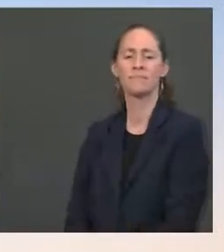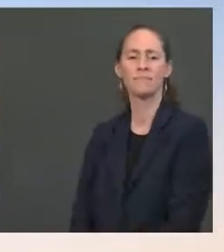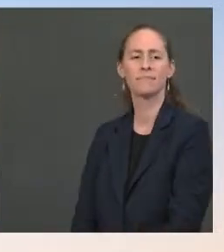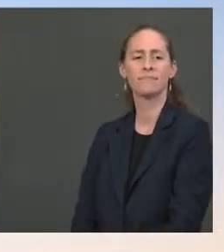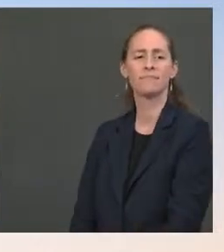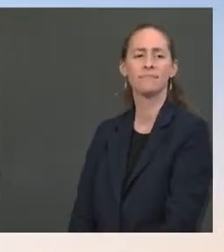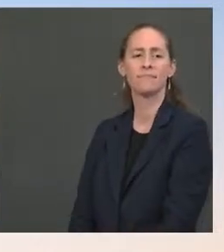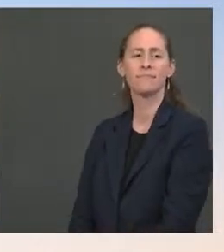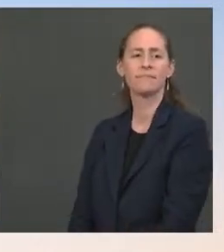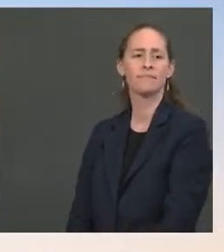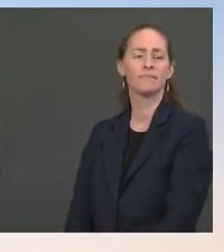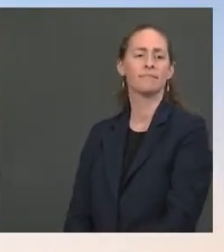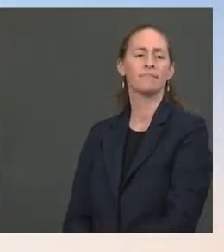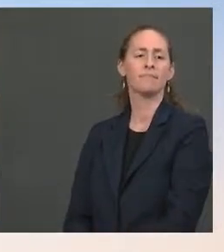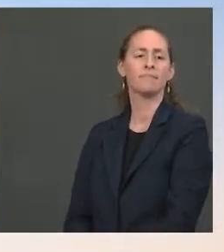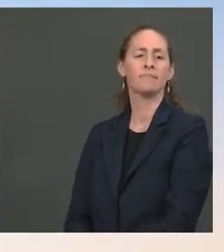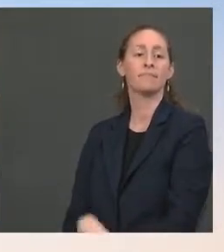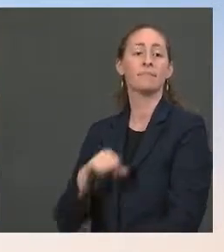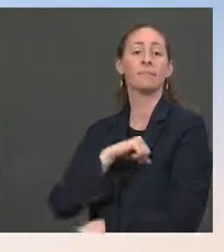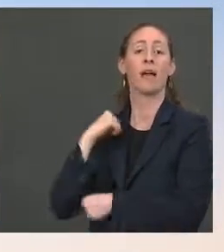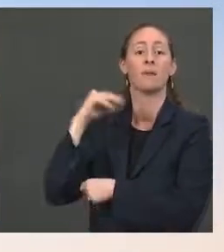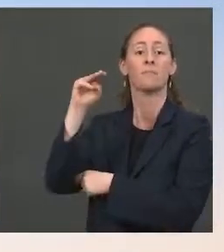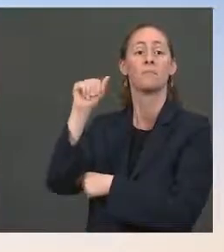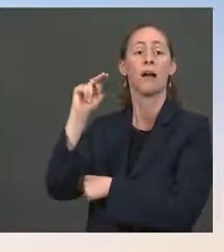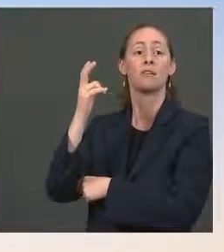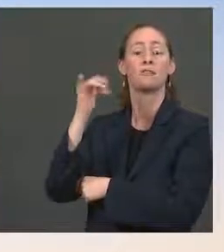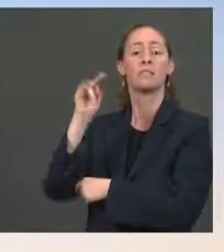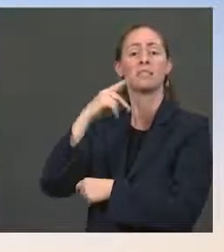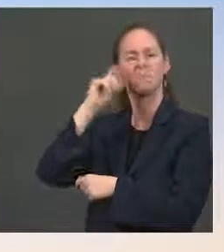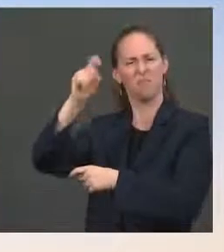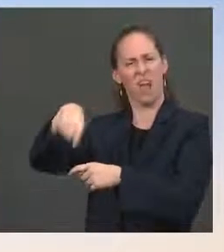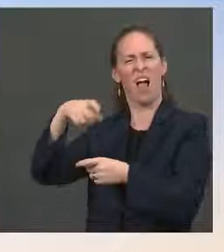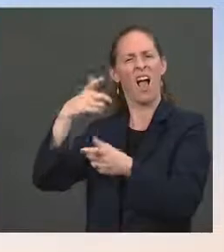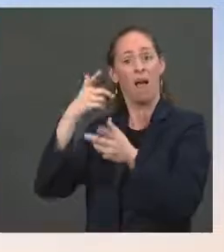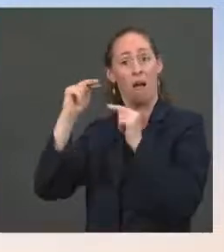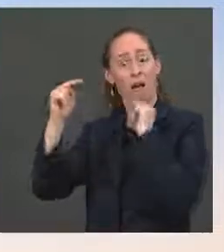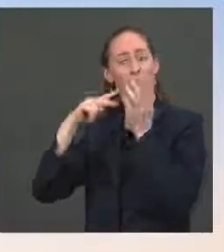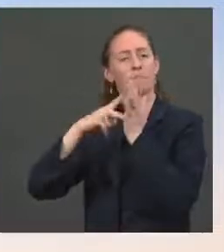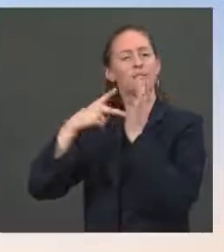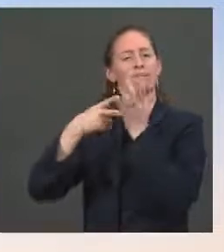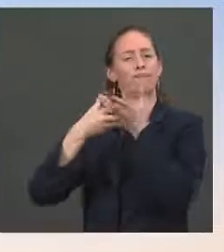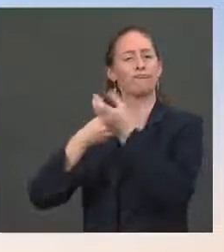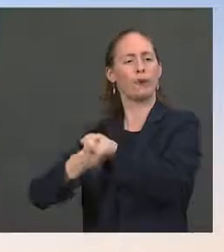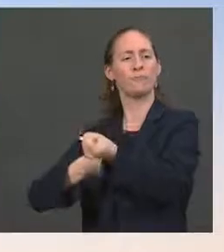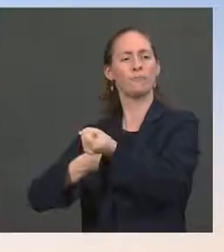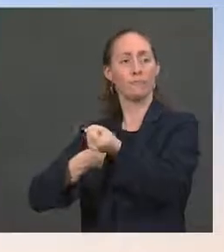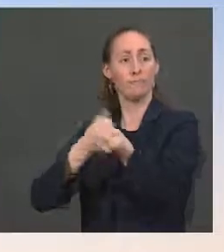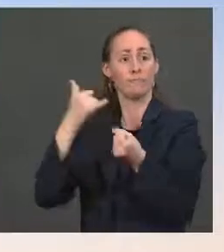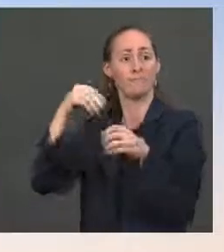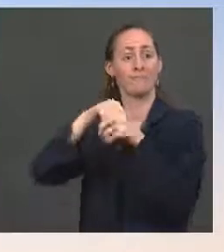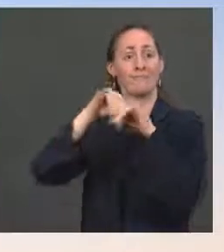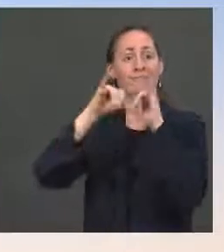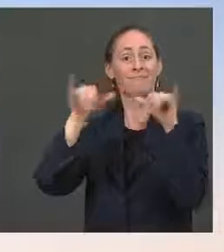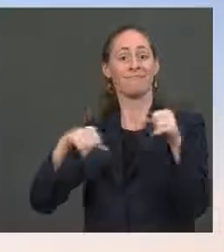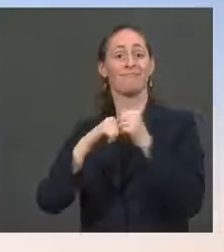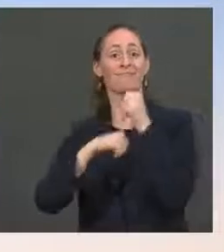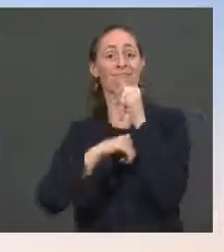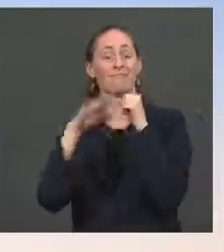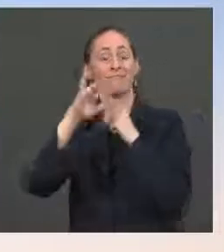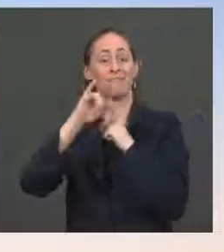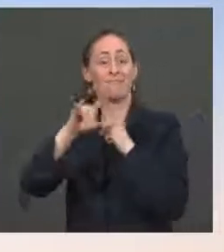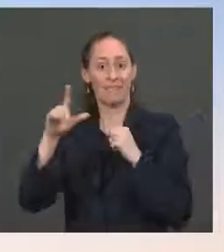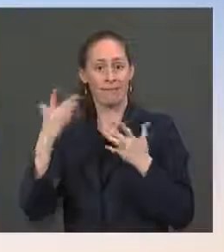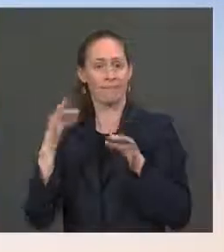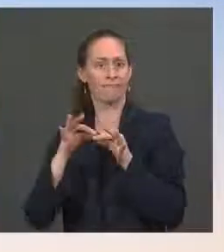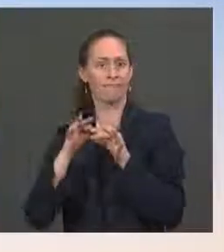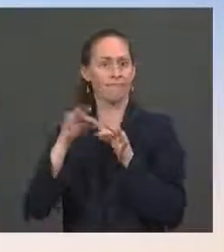good faith negotiations require trust and that canceling the infrastructure vote further erodes that trust. Some progressive Democrats